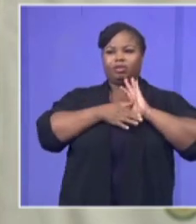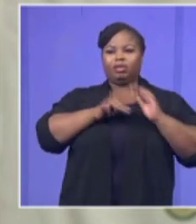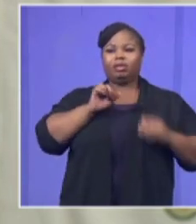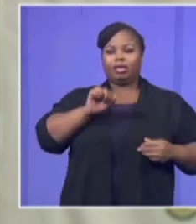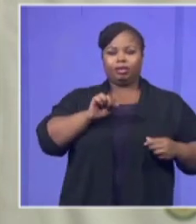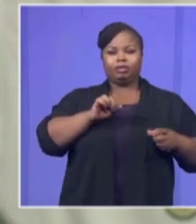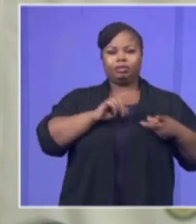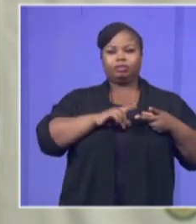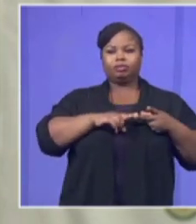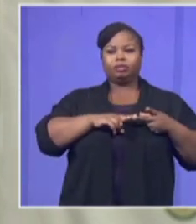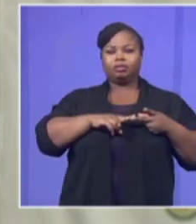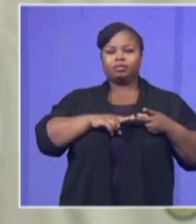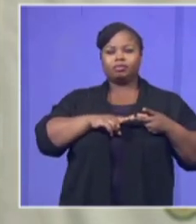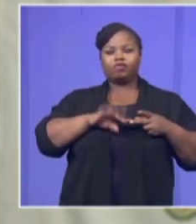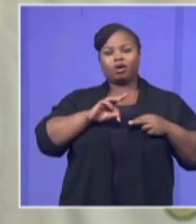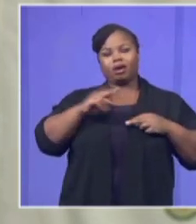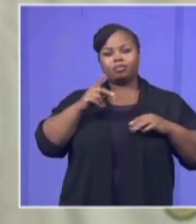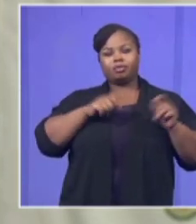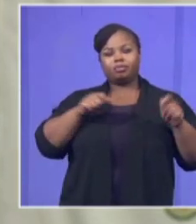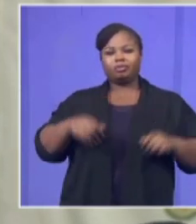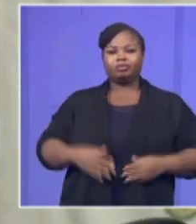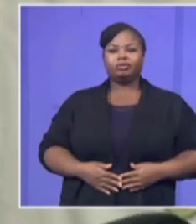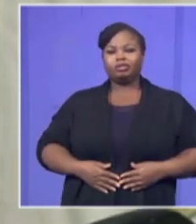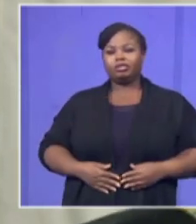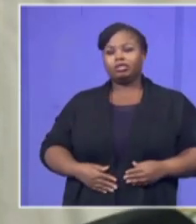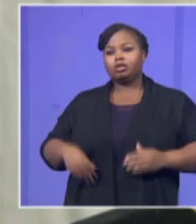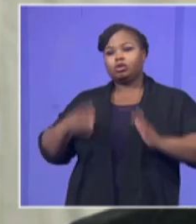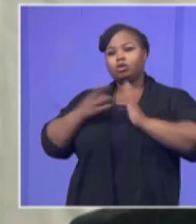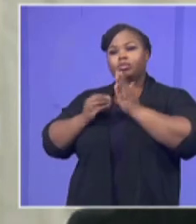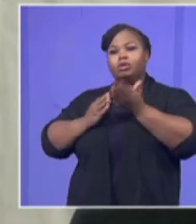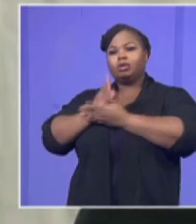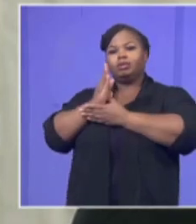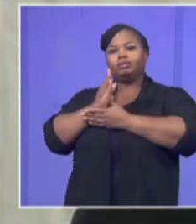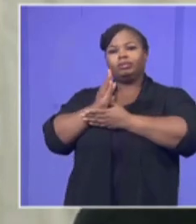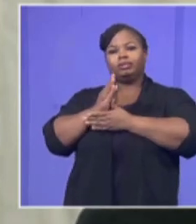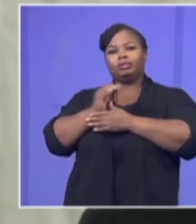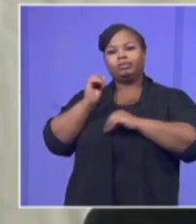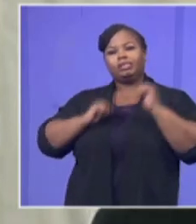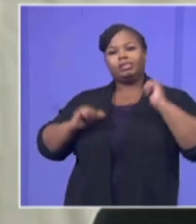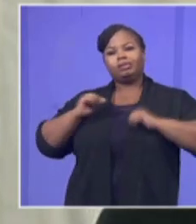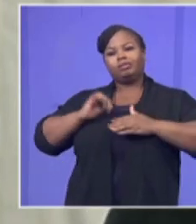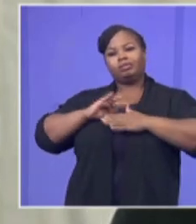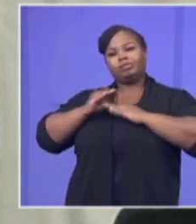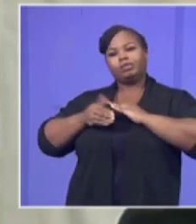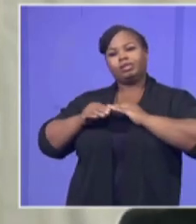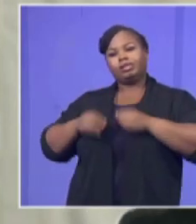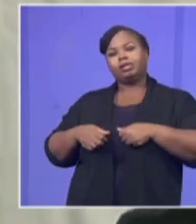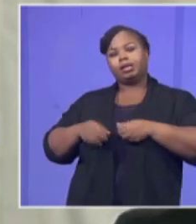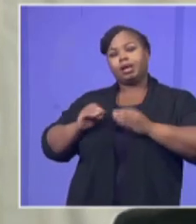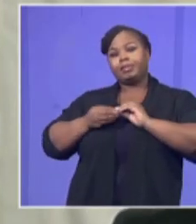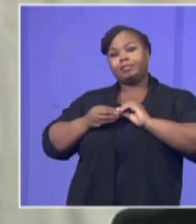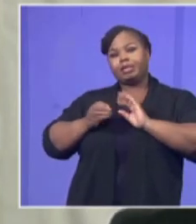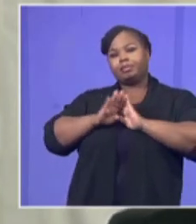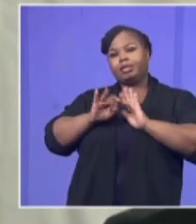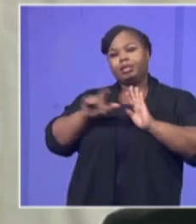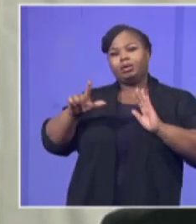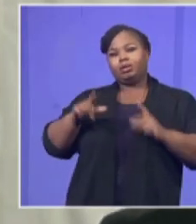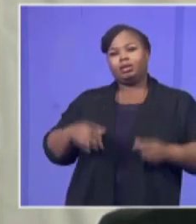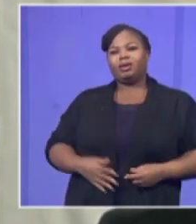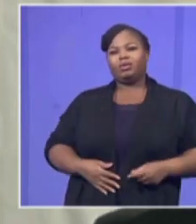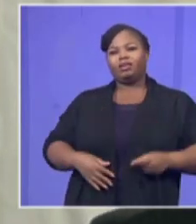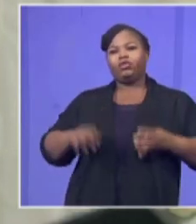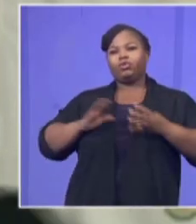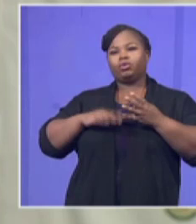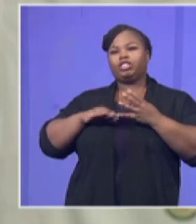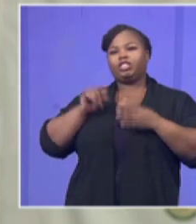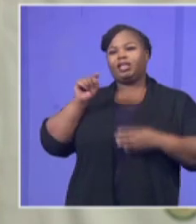everybody else. And the Copyright Performance Protection Amendment Bill, how far is it now, and how is it looking